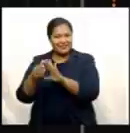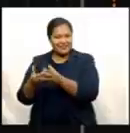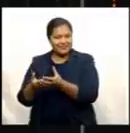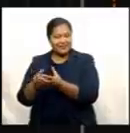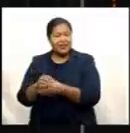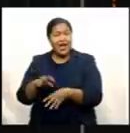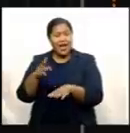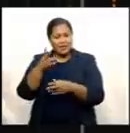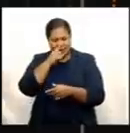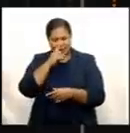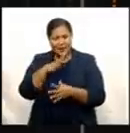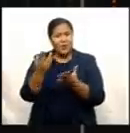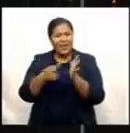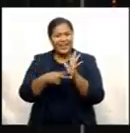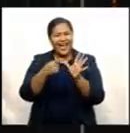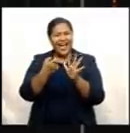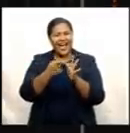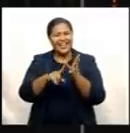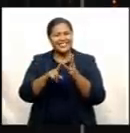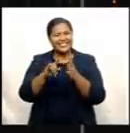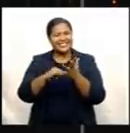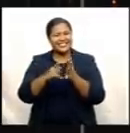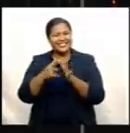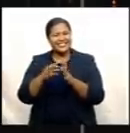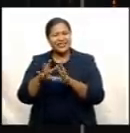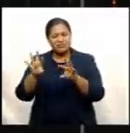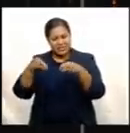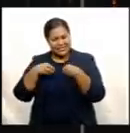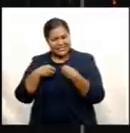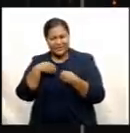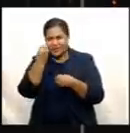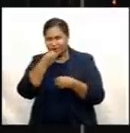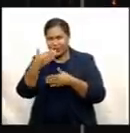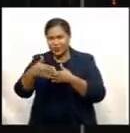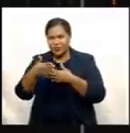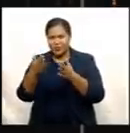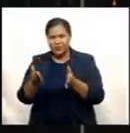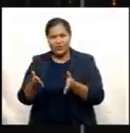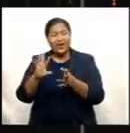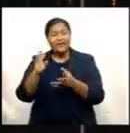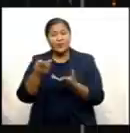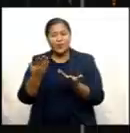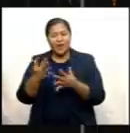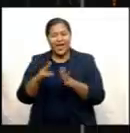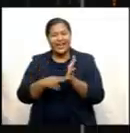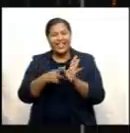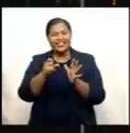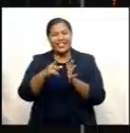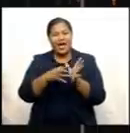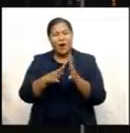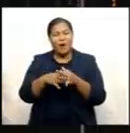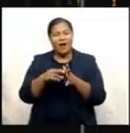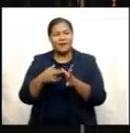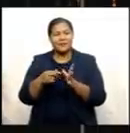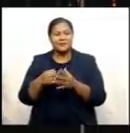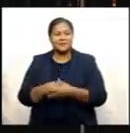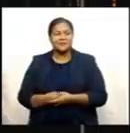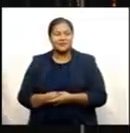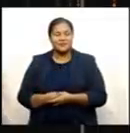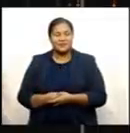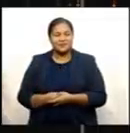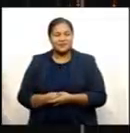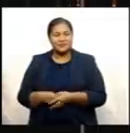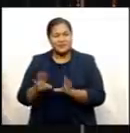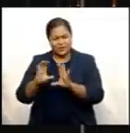Nakasi Hart Homes received food rations from a group representing Balgovin Road in Nandawa, Nasinu. Apanisa Wangairandevu reports